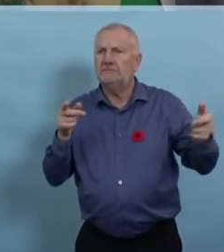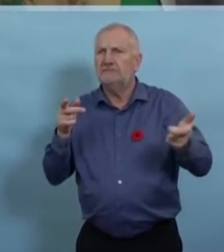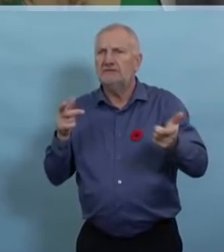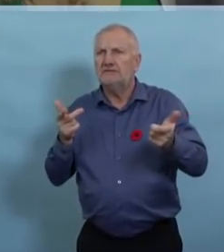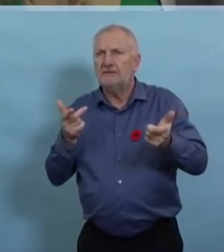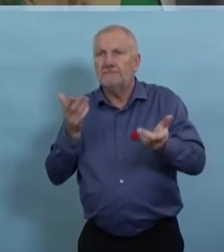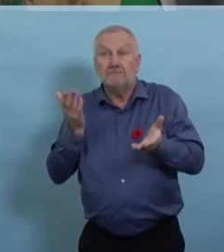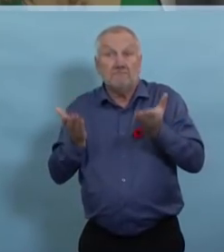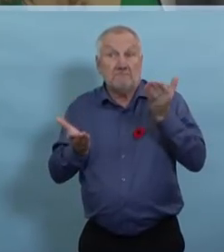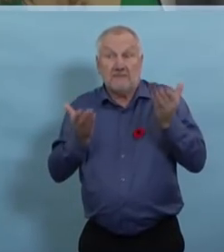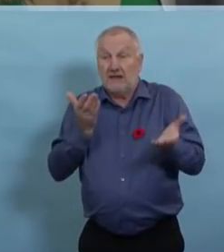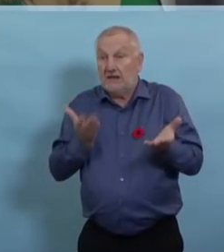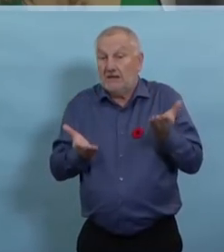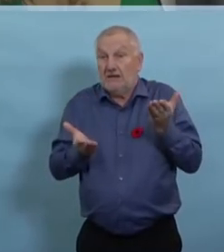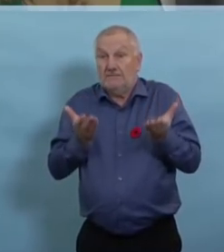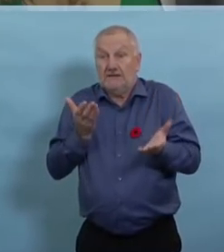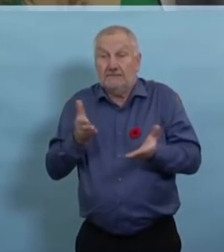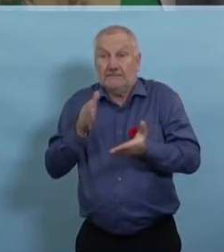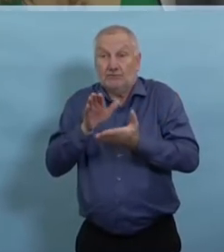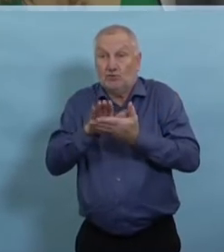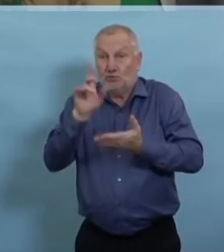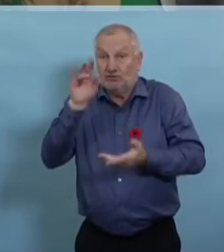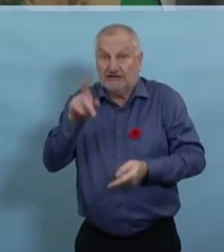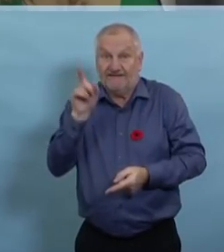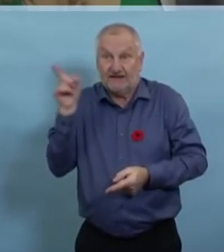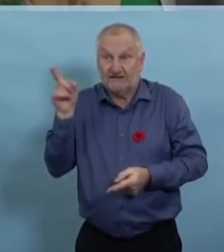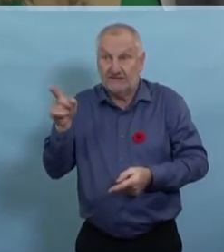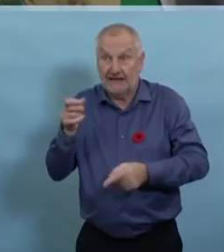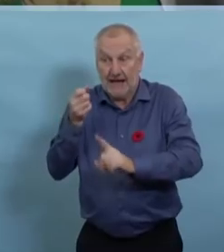an operation in a school division compared to another.